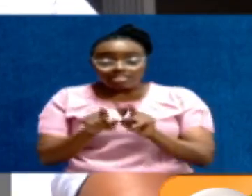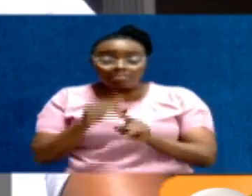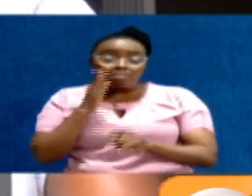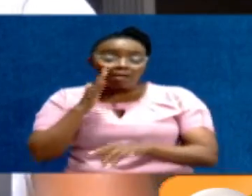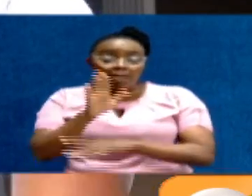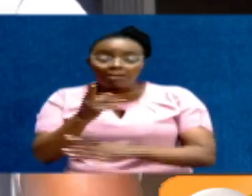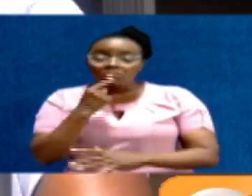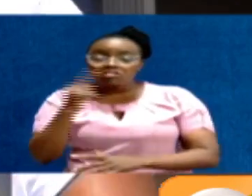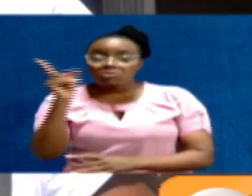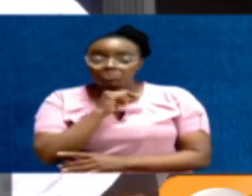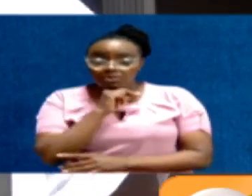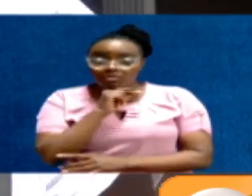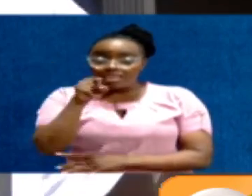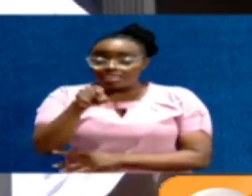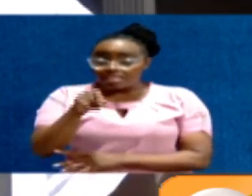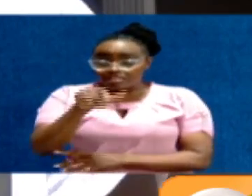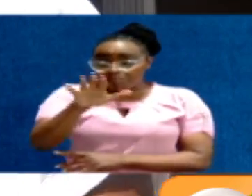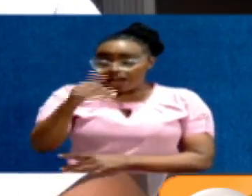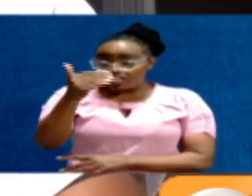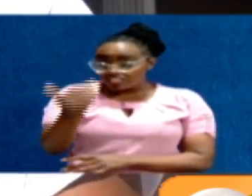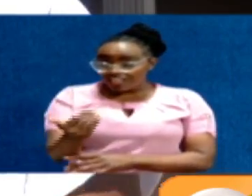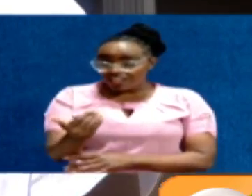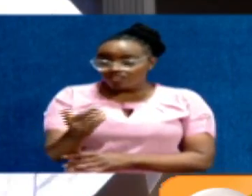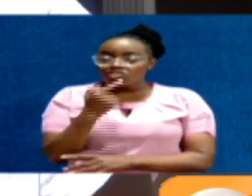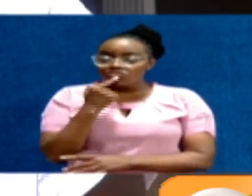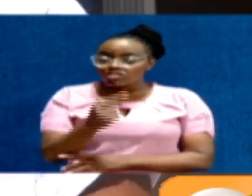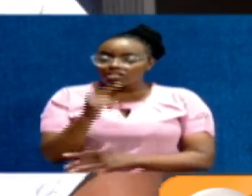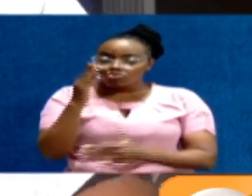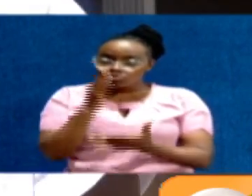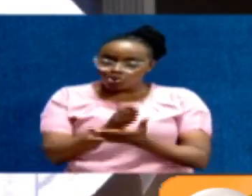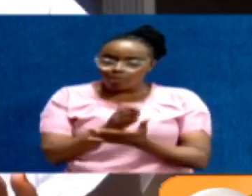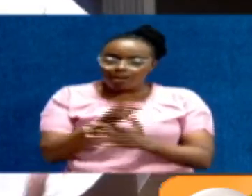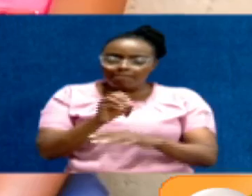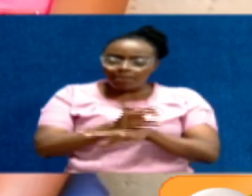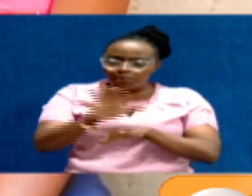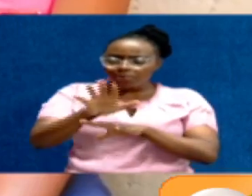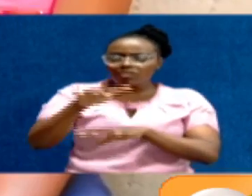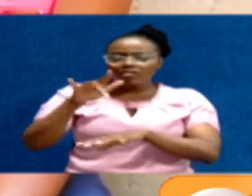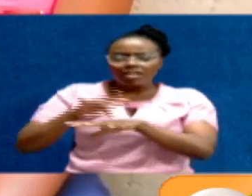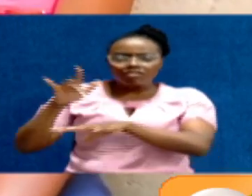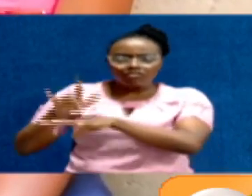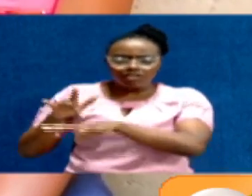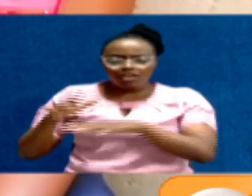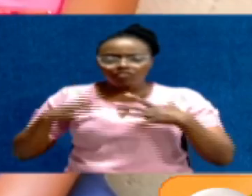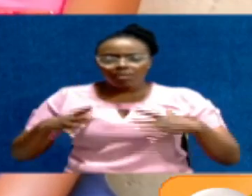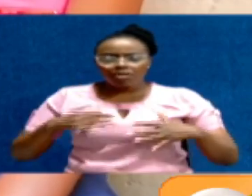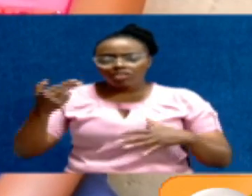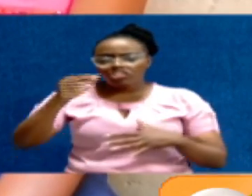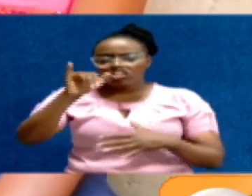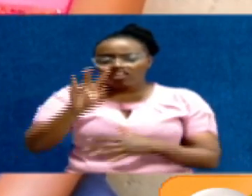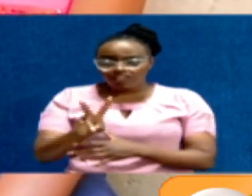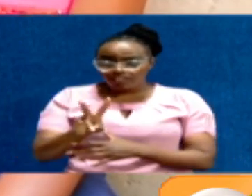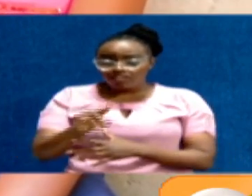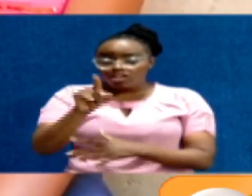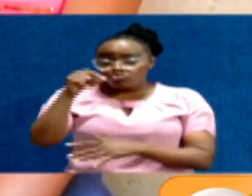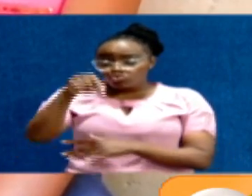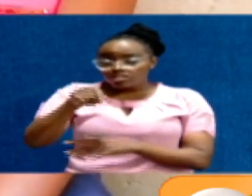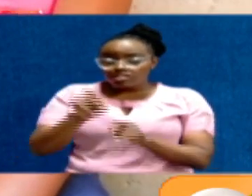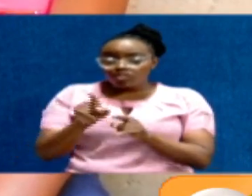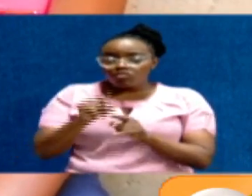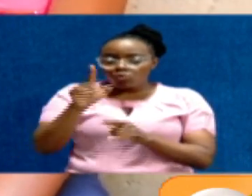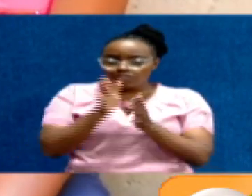nilienda nikamwambia huyu mtoto wako umwambie aache kushikisha watu HIV. Today, Magdalene is one of